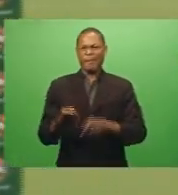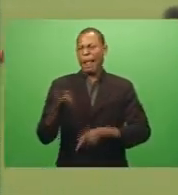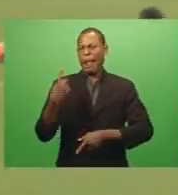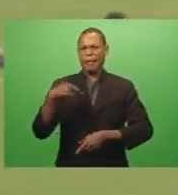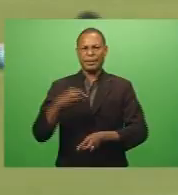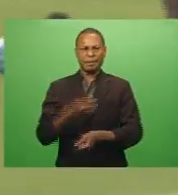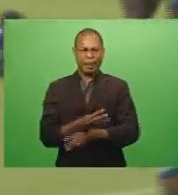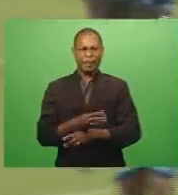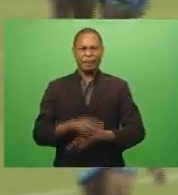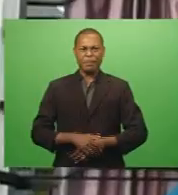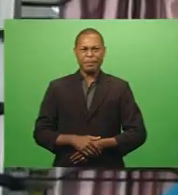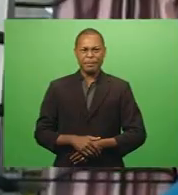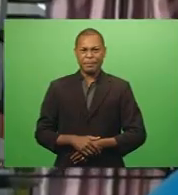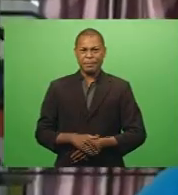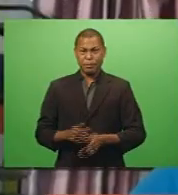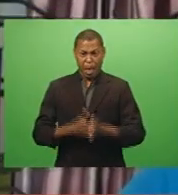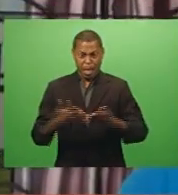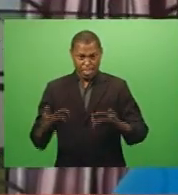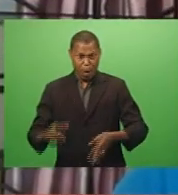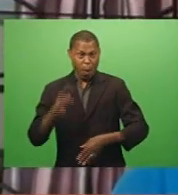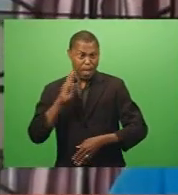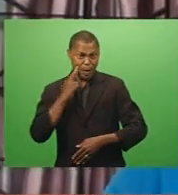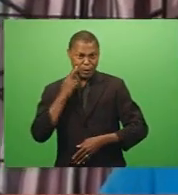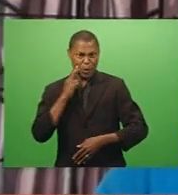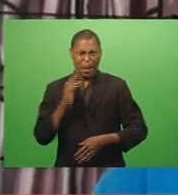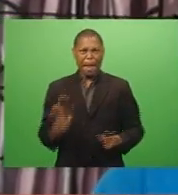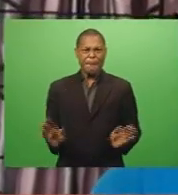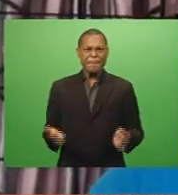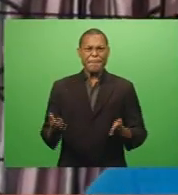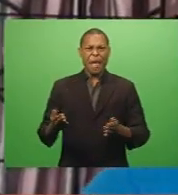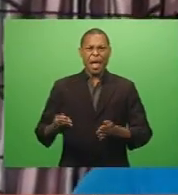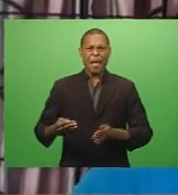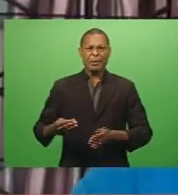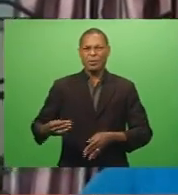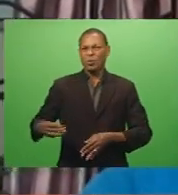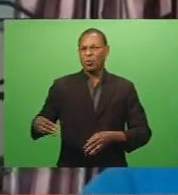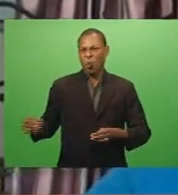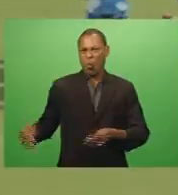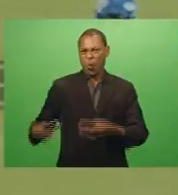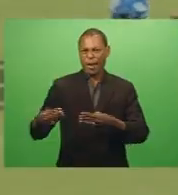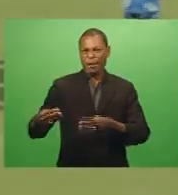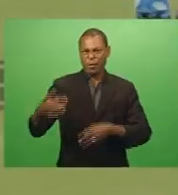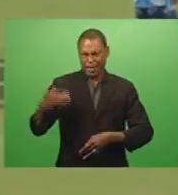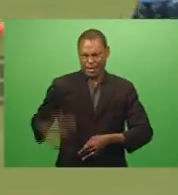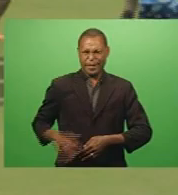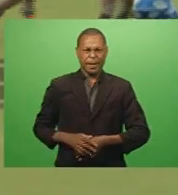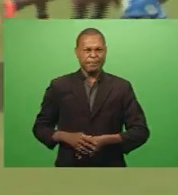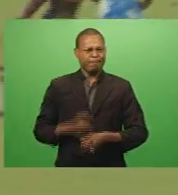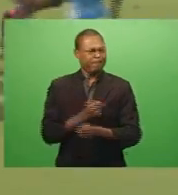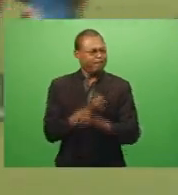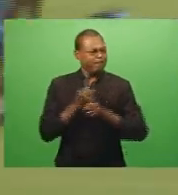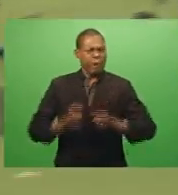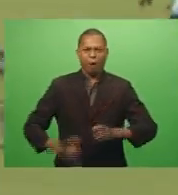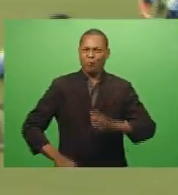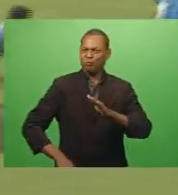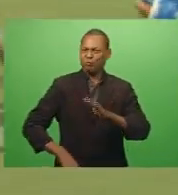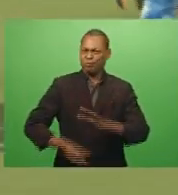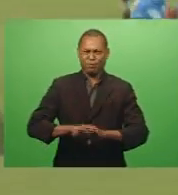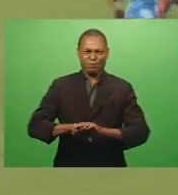Nasoni Nawanawilangi, who's playing at the wing. Massive speed, very powerful winger.